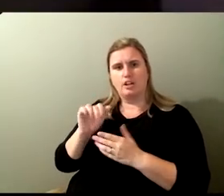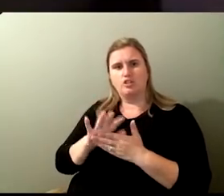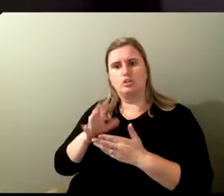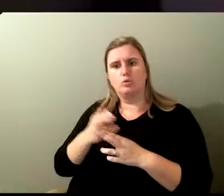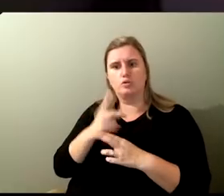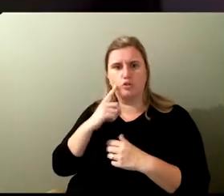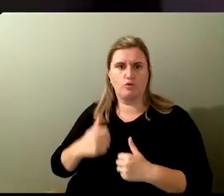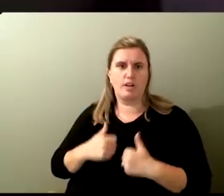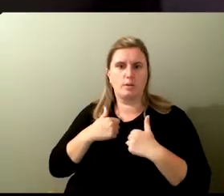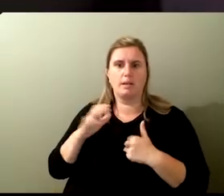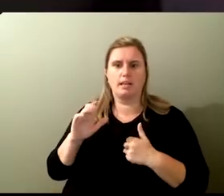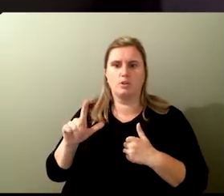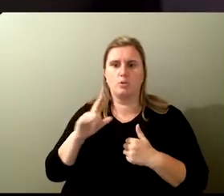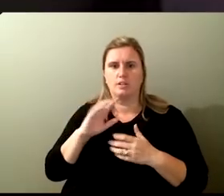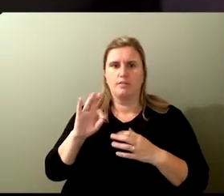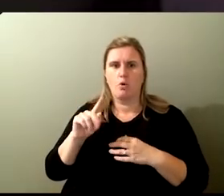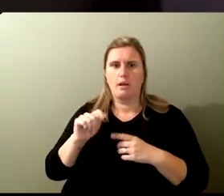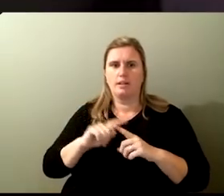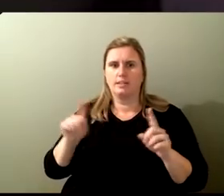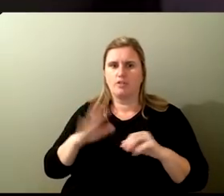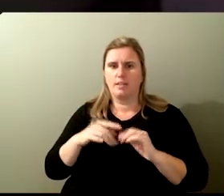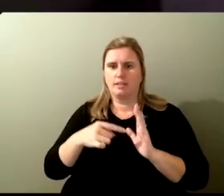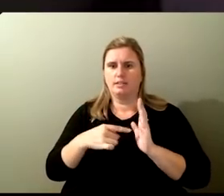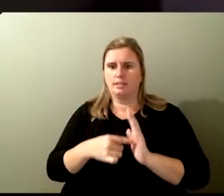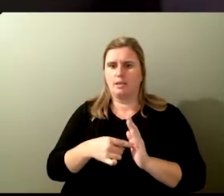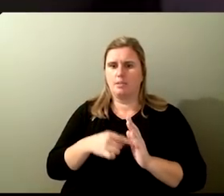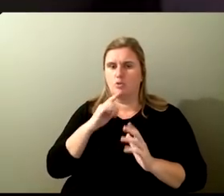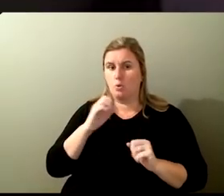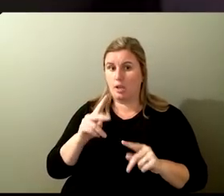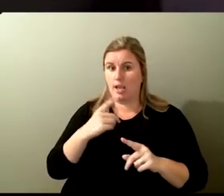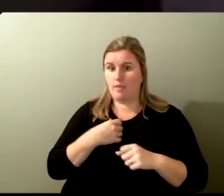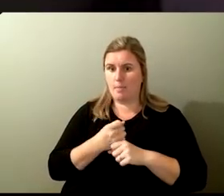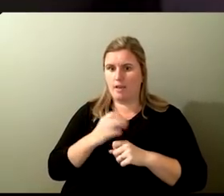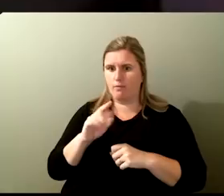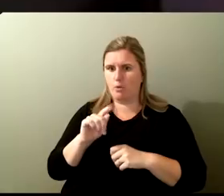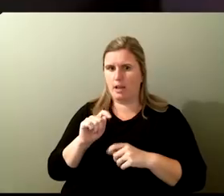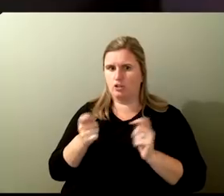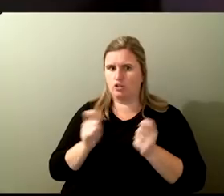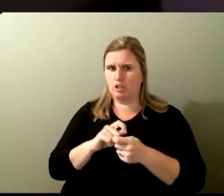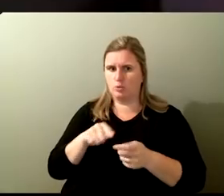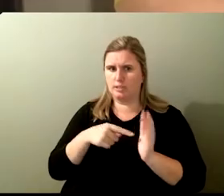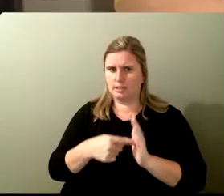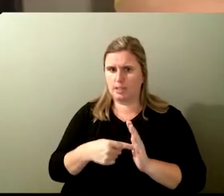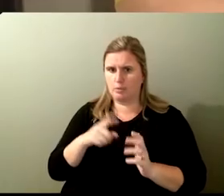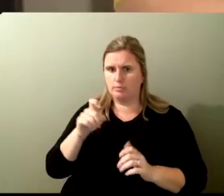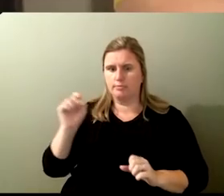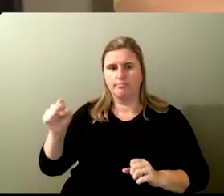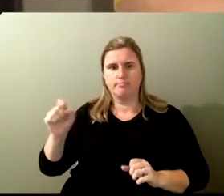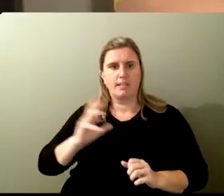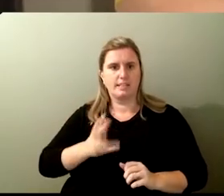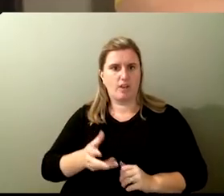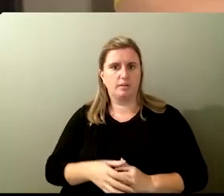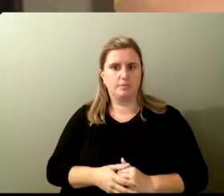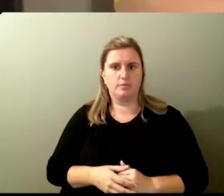residents on my caseload is formatted differently than this example. Is it okay if I make formatting changes to these examples? Yes, that is fine. It